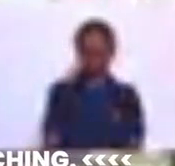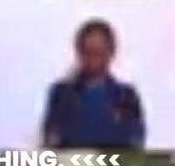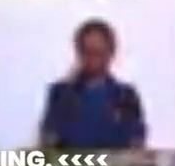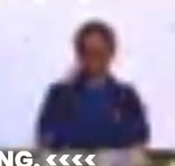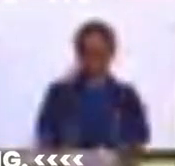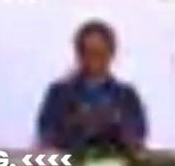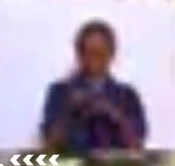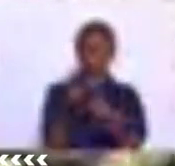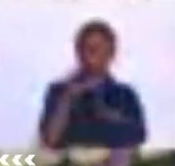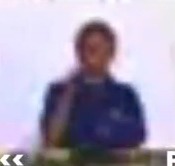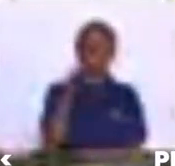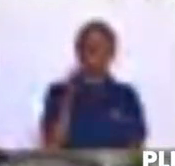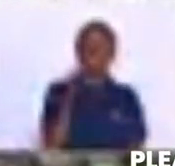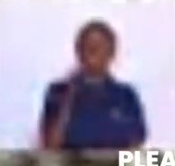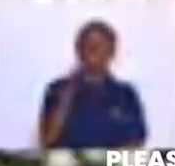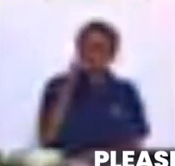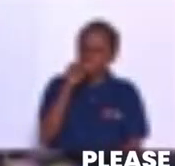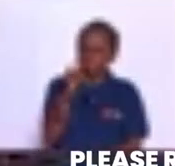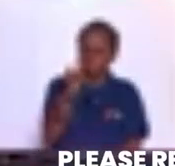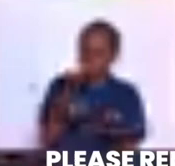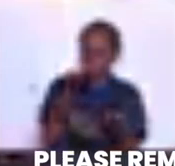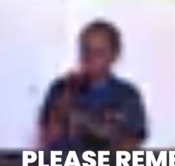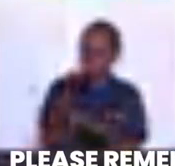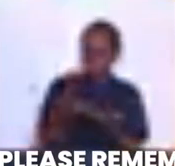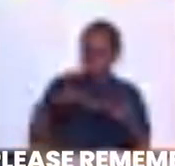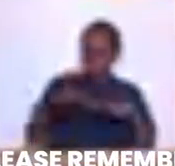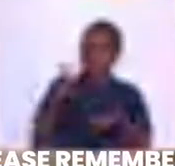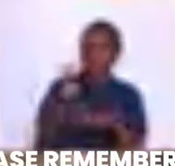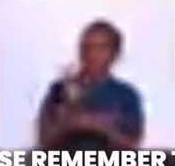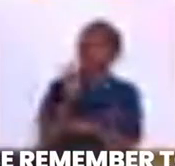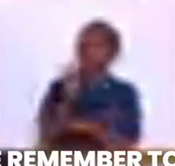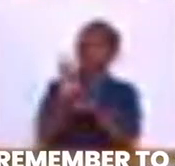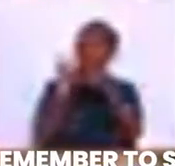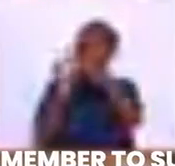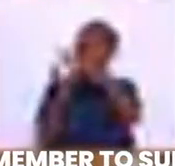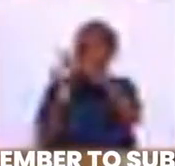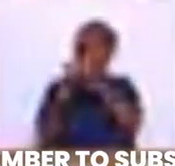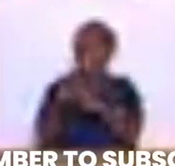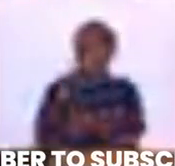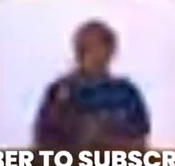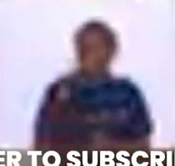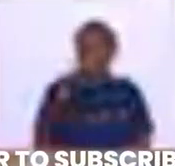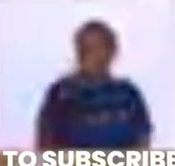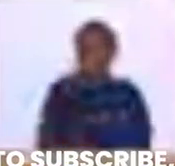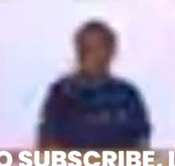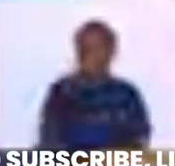Then a man will tell you, let me look at it.